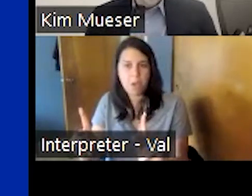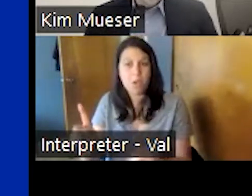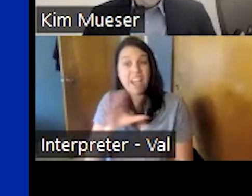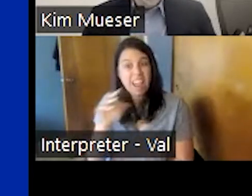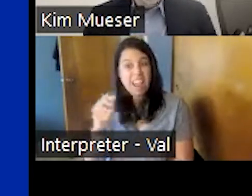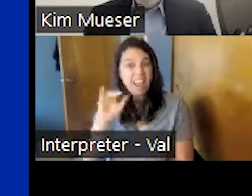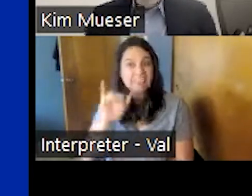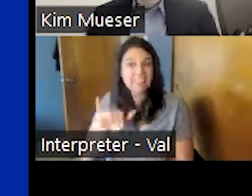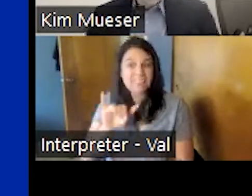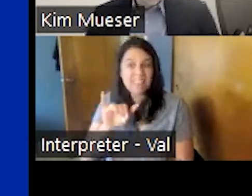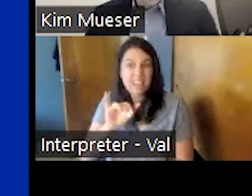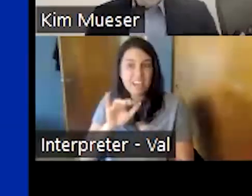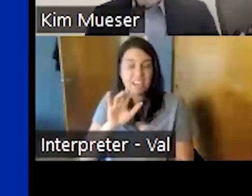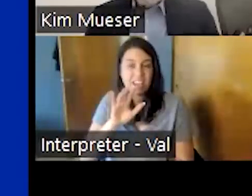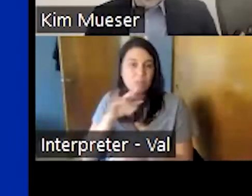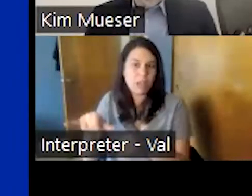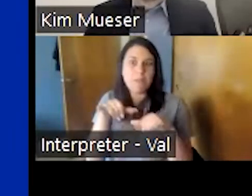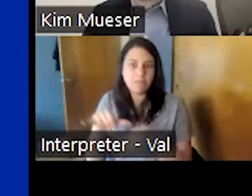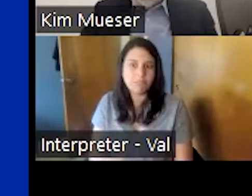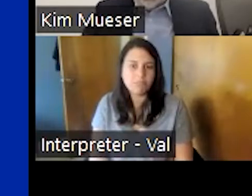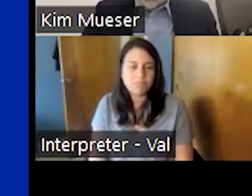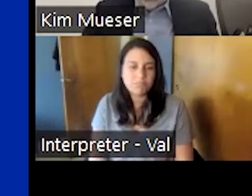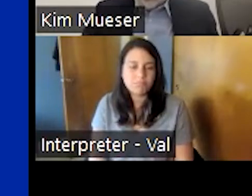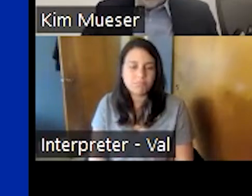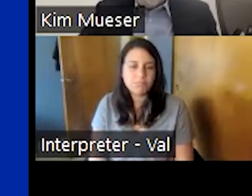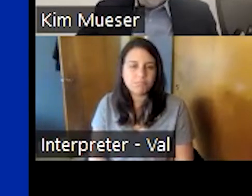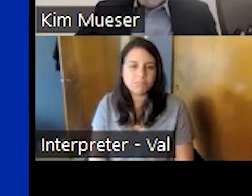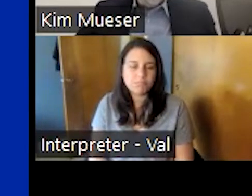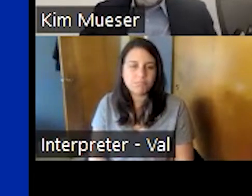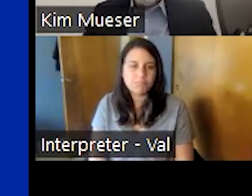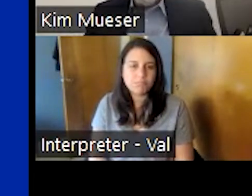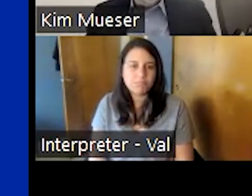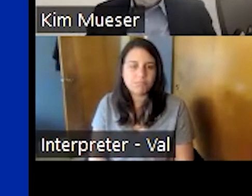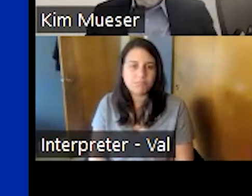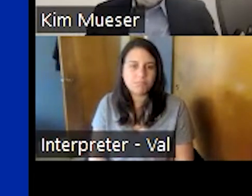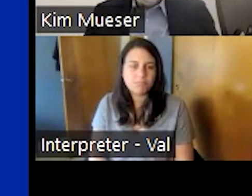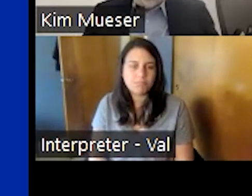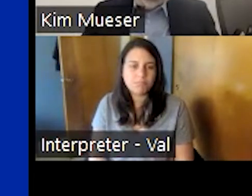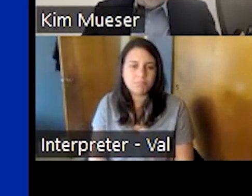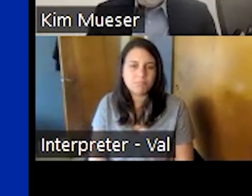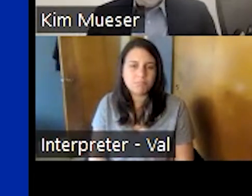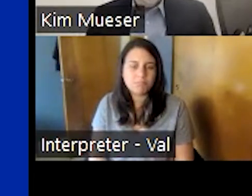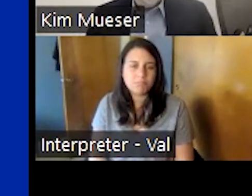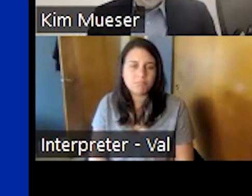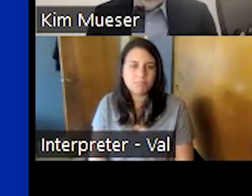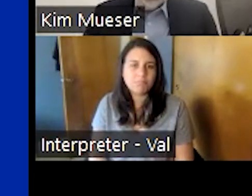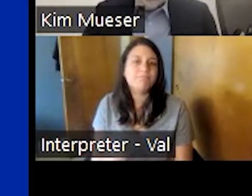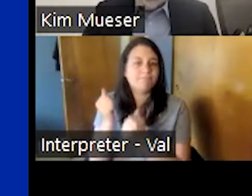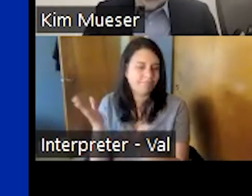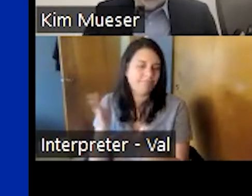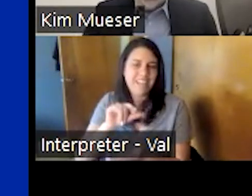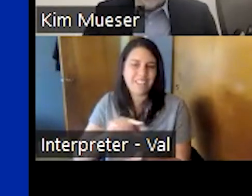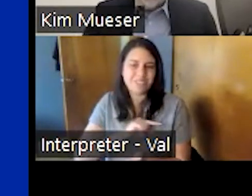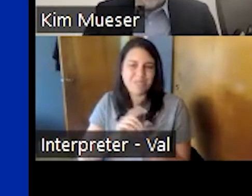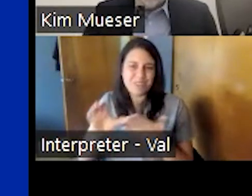relatively common. And then I've mentioned when the assessments were done. And here are the eligibility criteria, so we